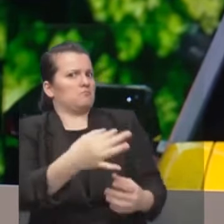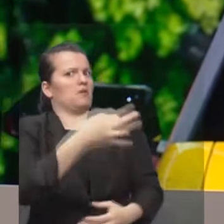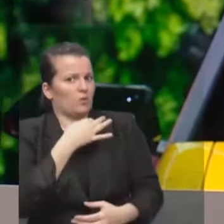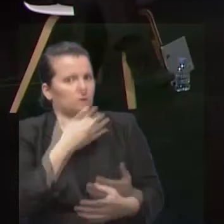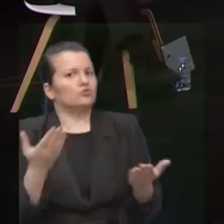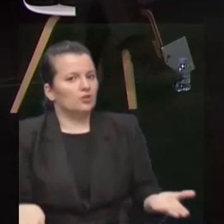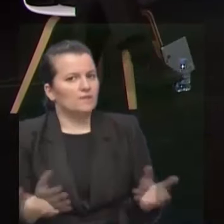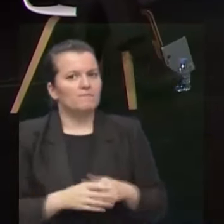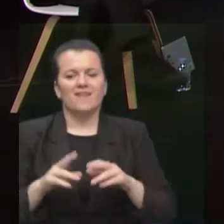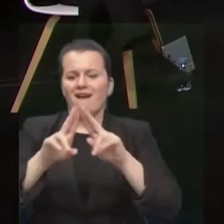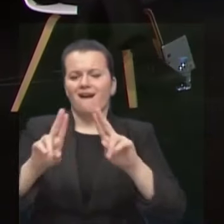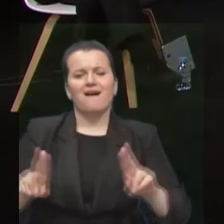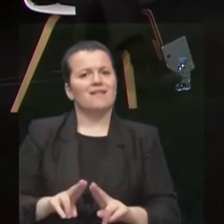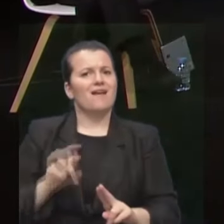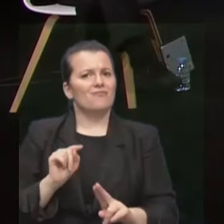is, well,